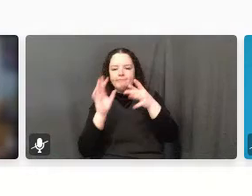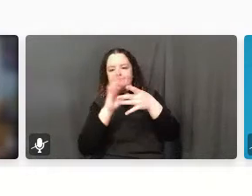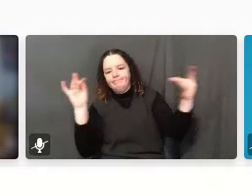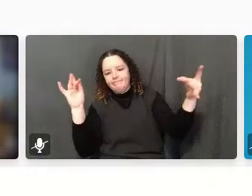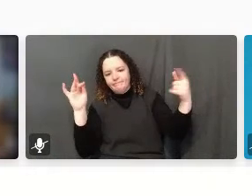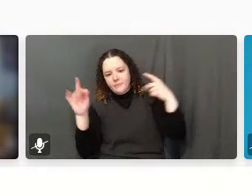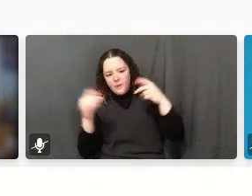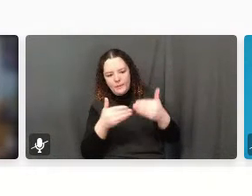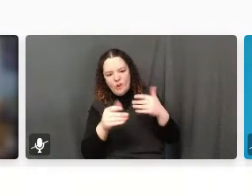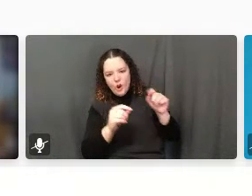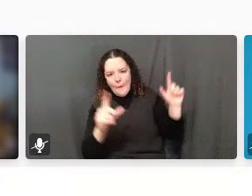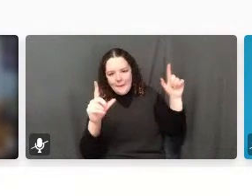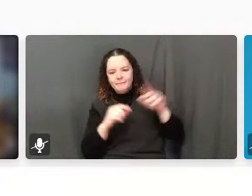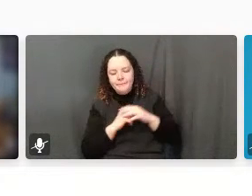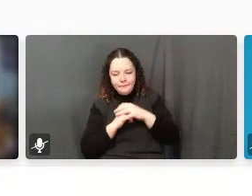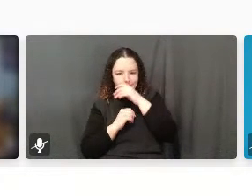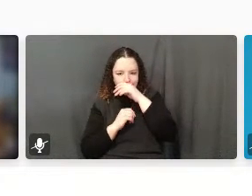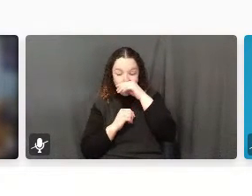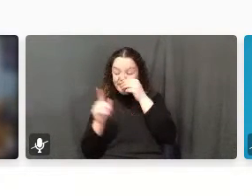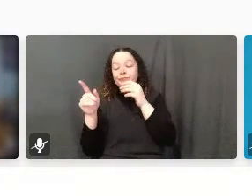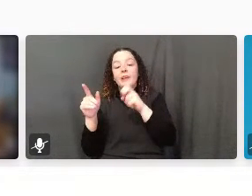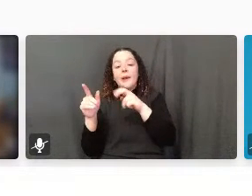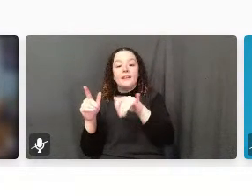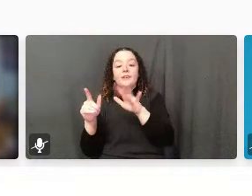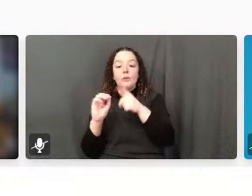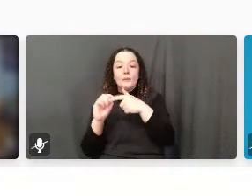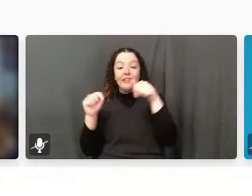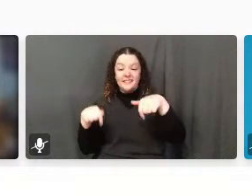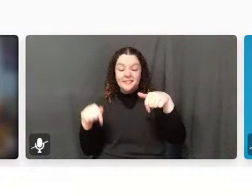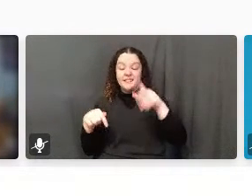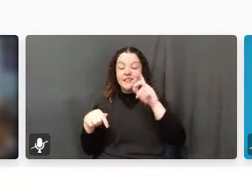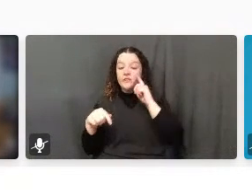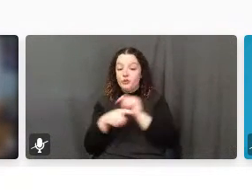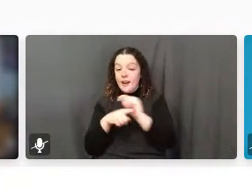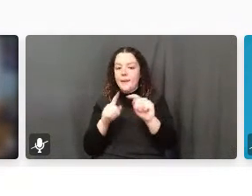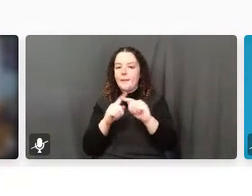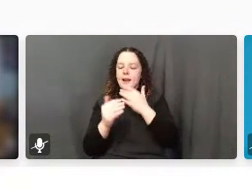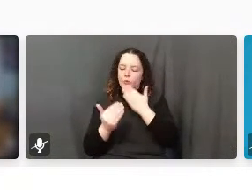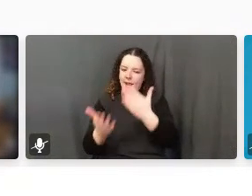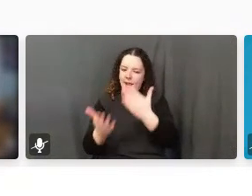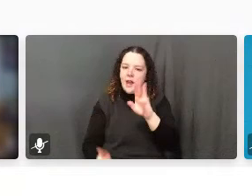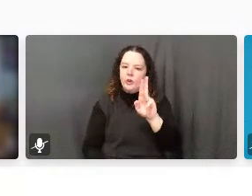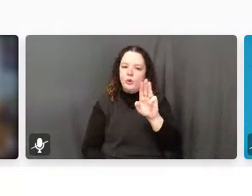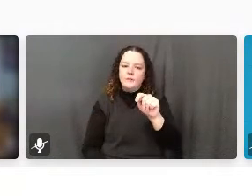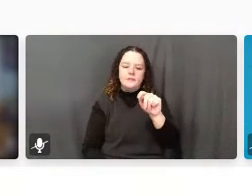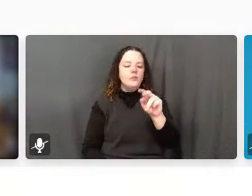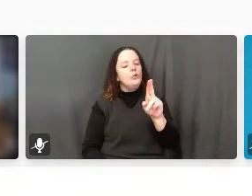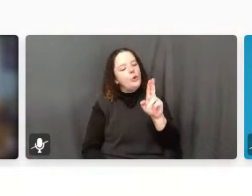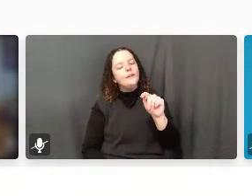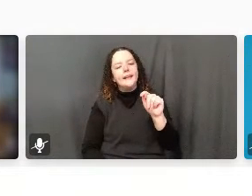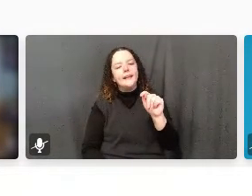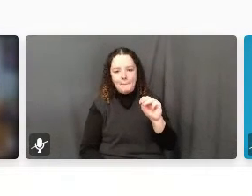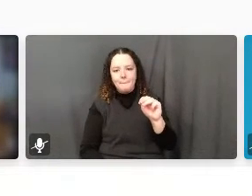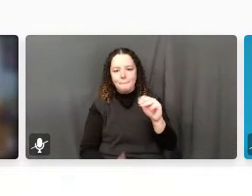training video, but I would always recommend adding UTM parameters to all of the links that you have in there. If you're not using